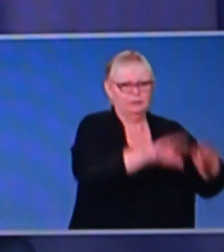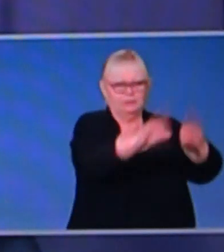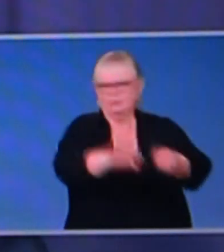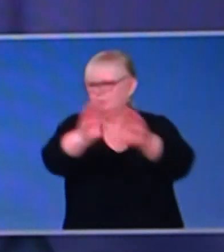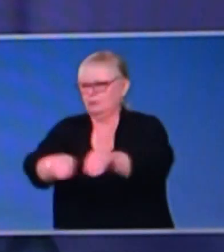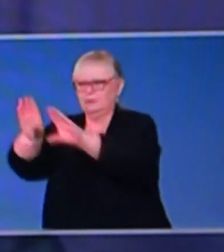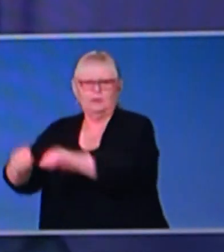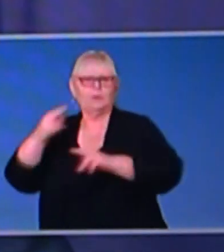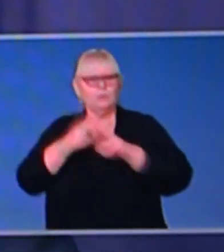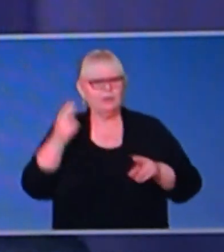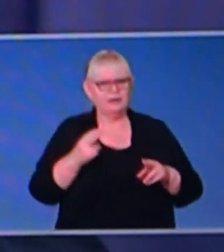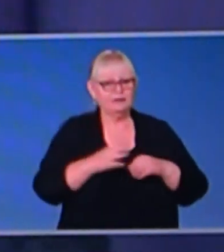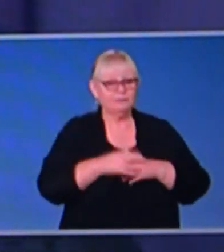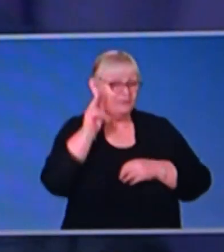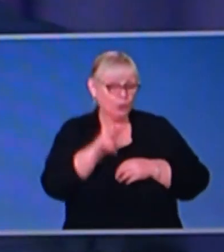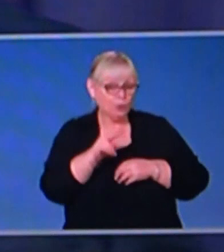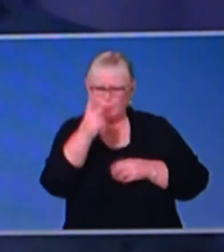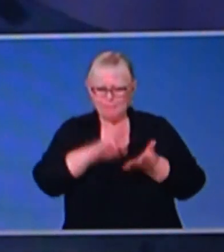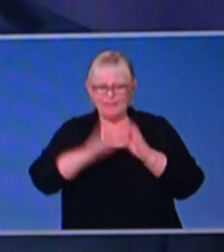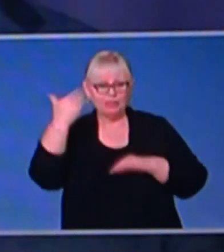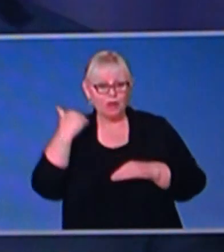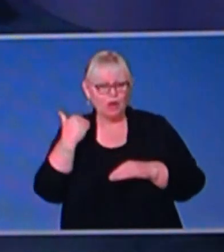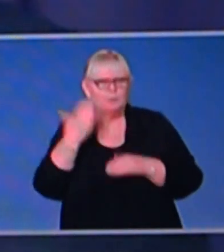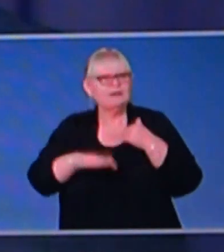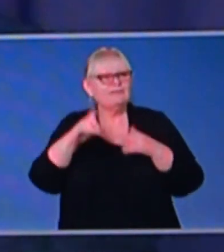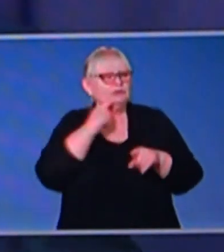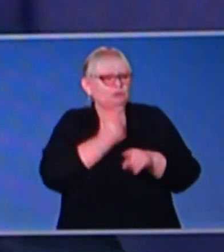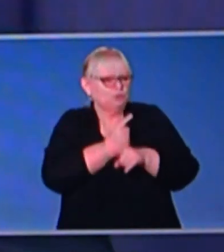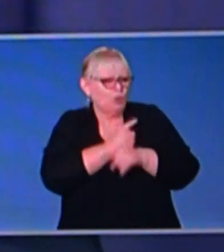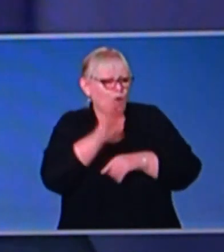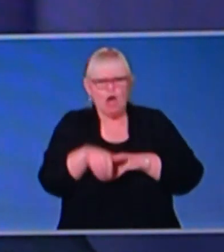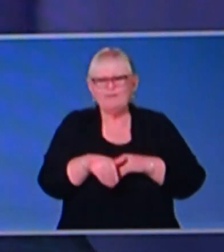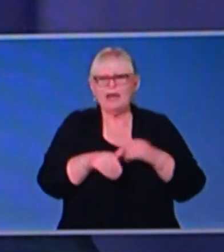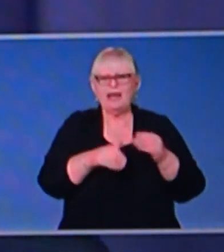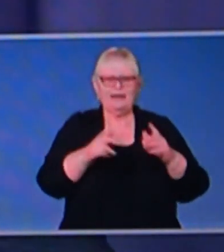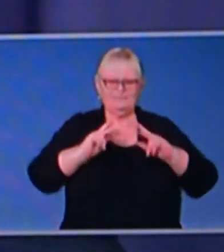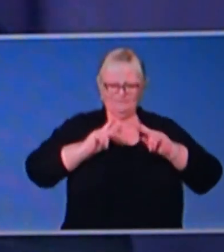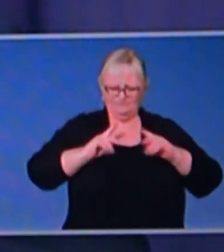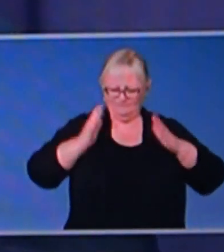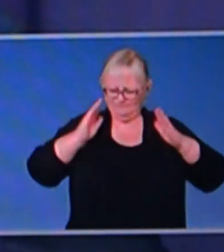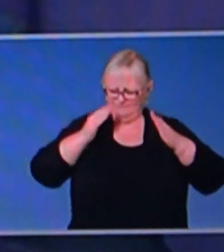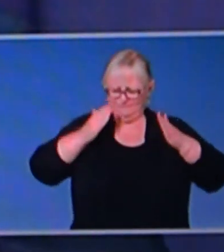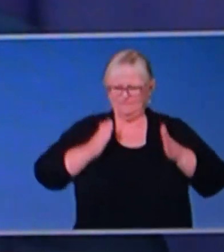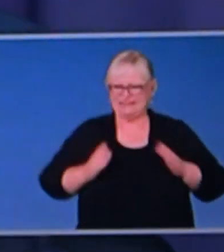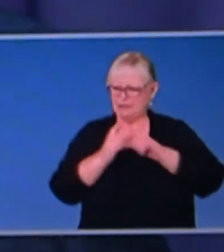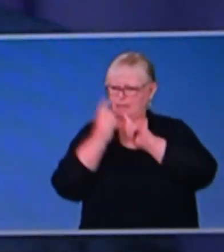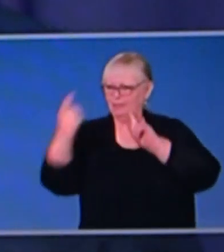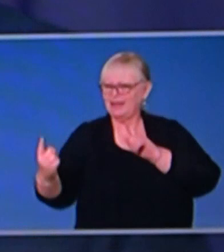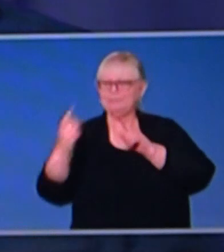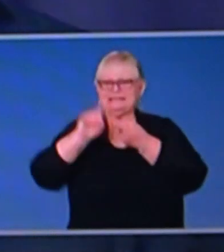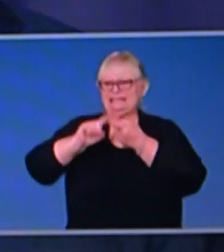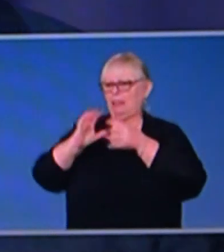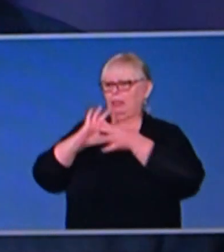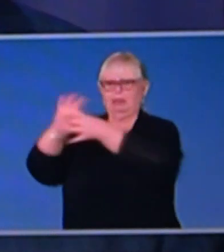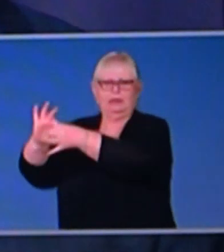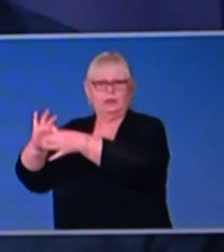ago, there was no concept of, I'll use Christine's term, physical distancing and with social connection. There